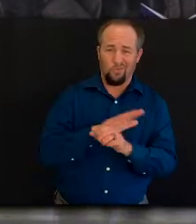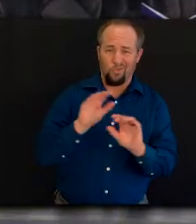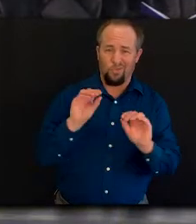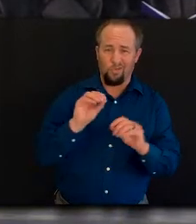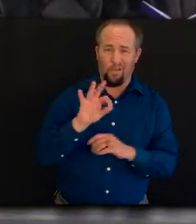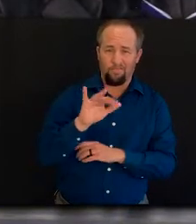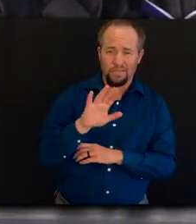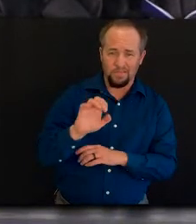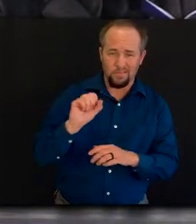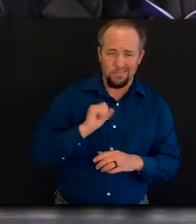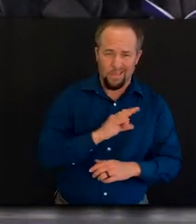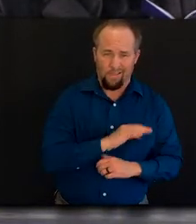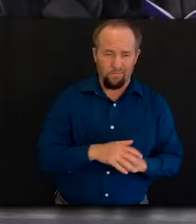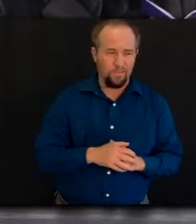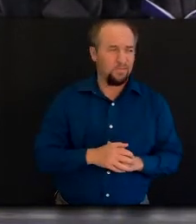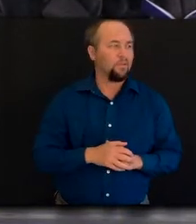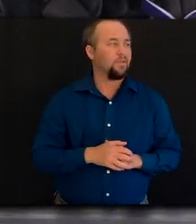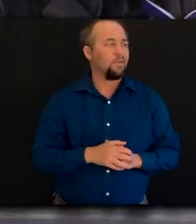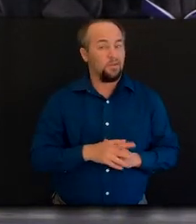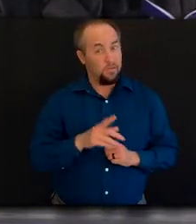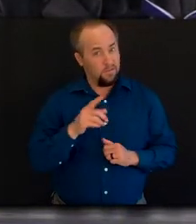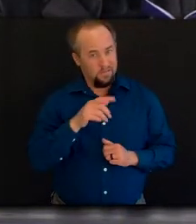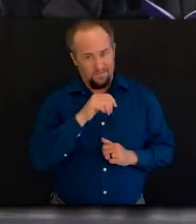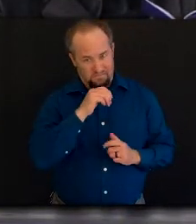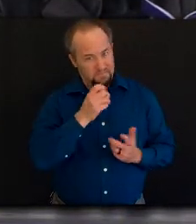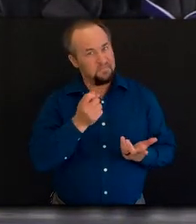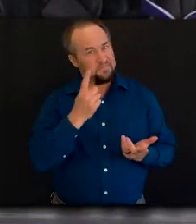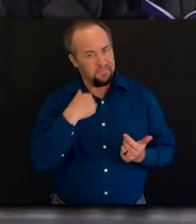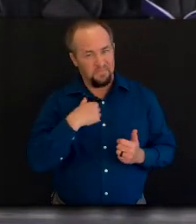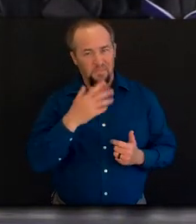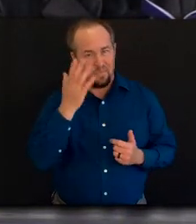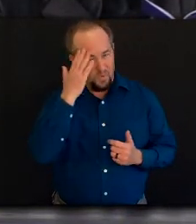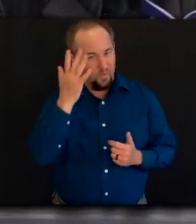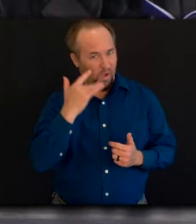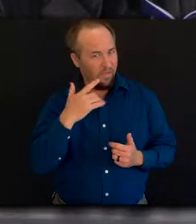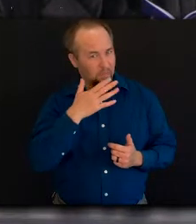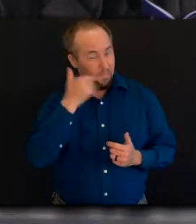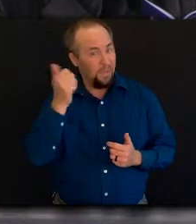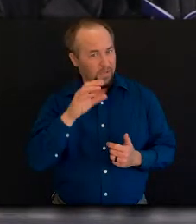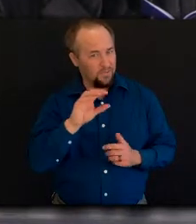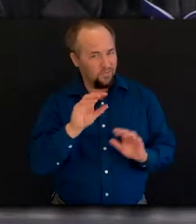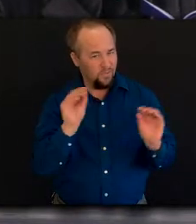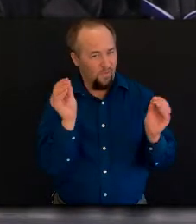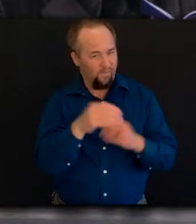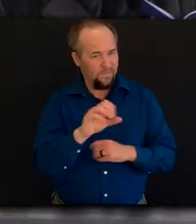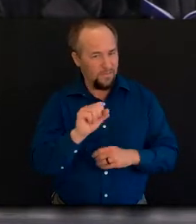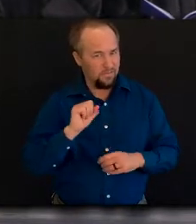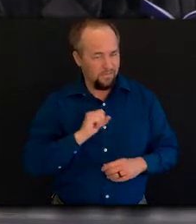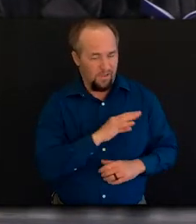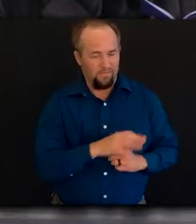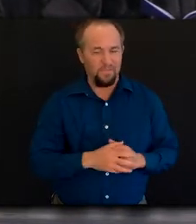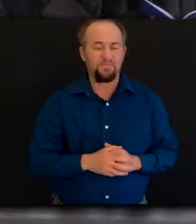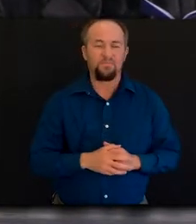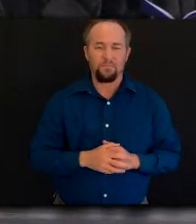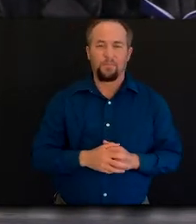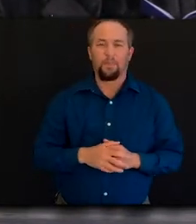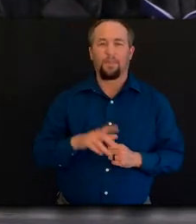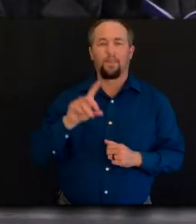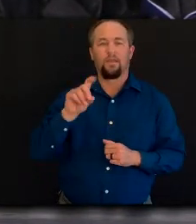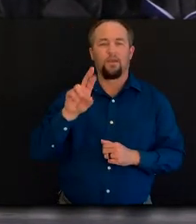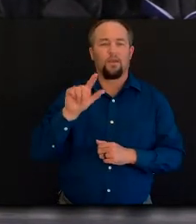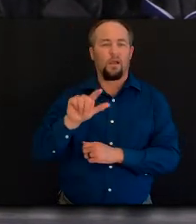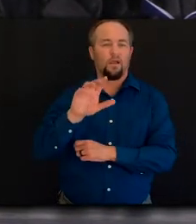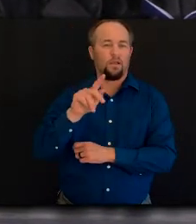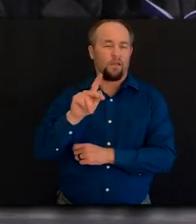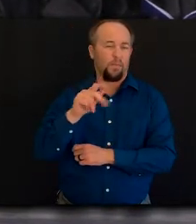Please don't tell anyone, they are the best office staff. The live stream tonight is being directed by Doug Capeller, Joel Johns, Andy